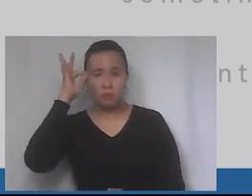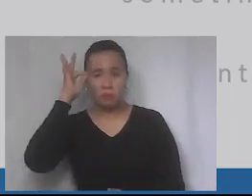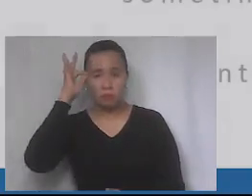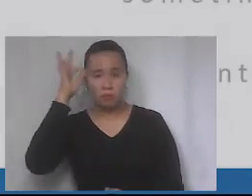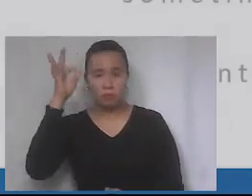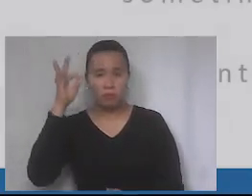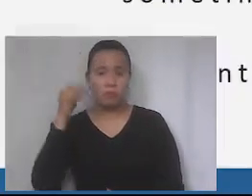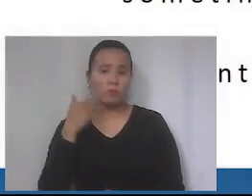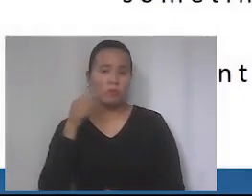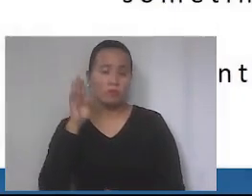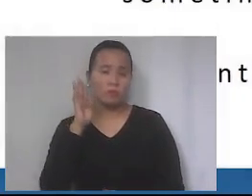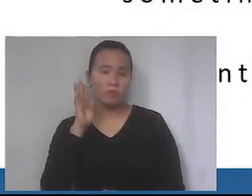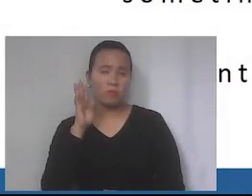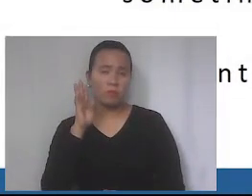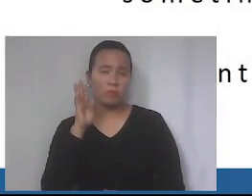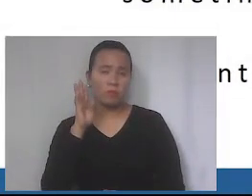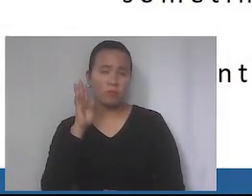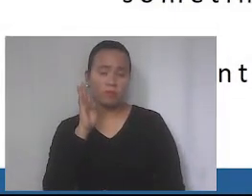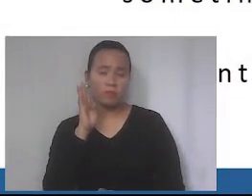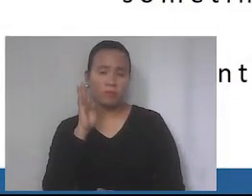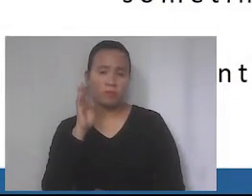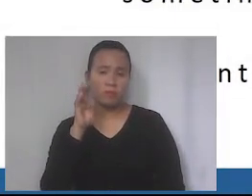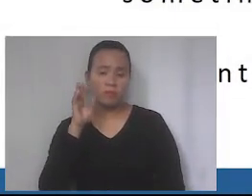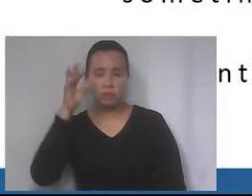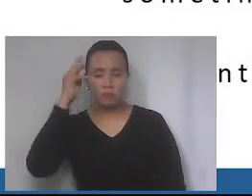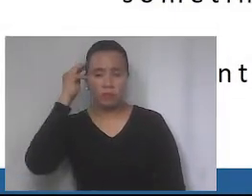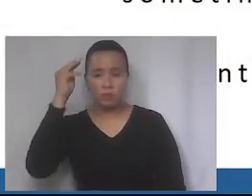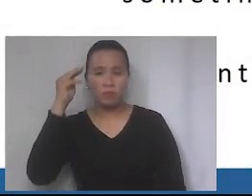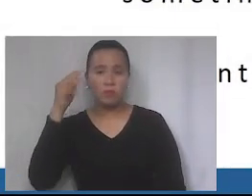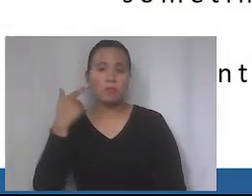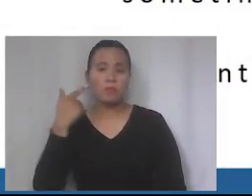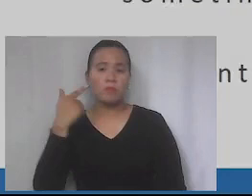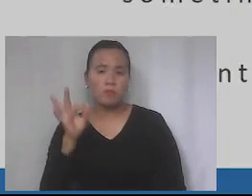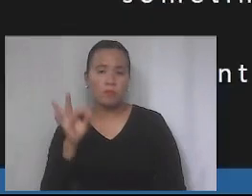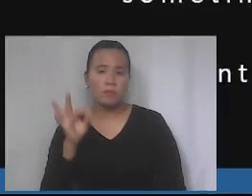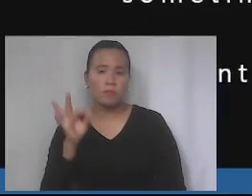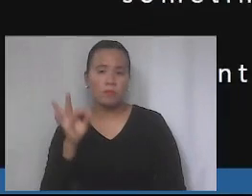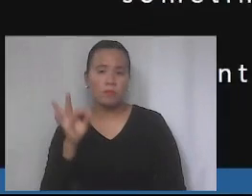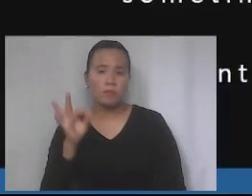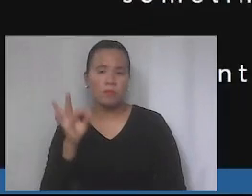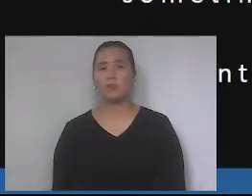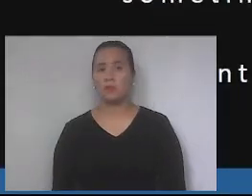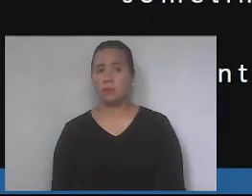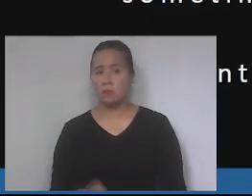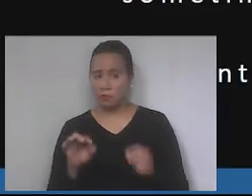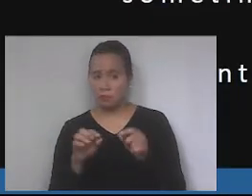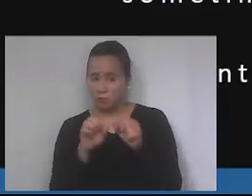choose female or male voice. Landforms can be mountains and valleys.